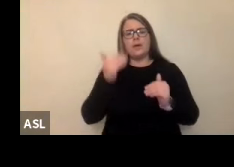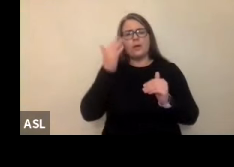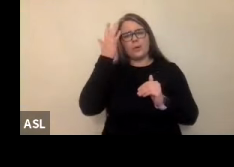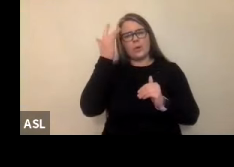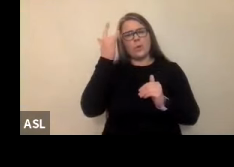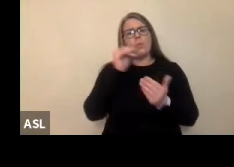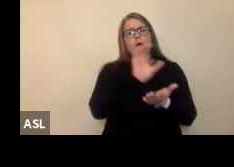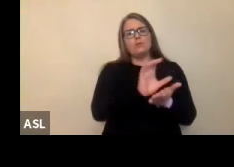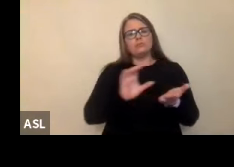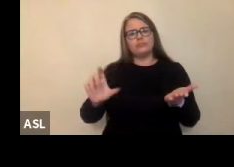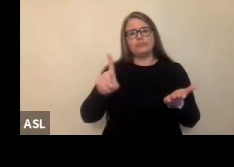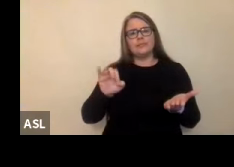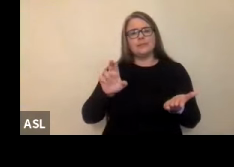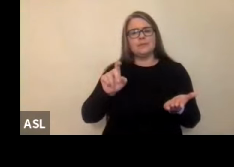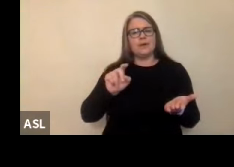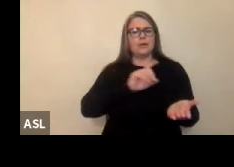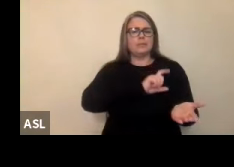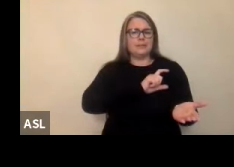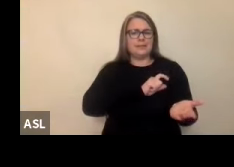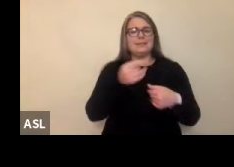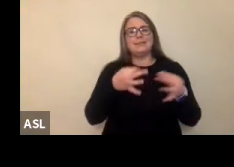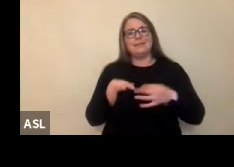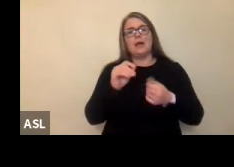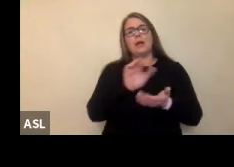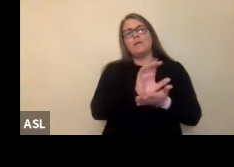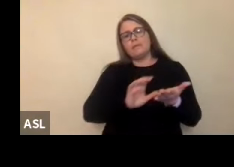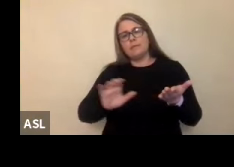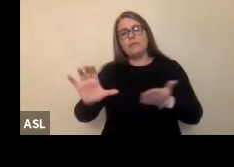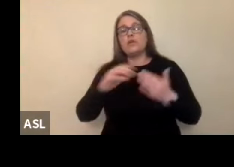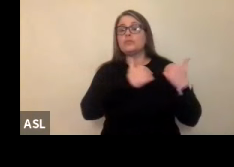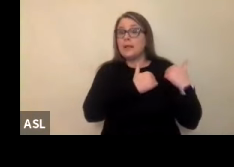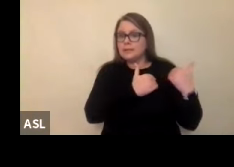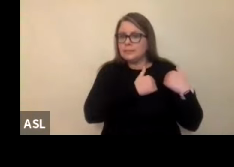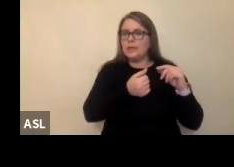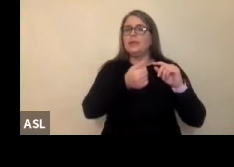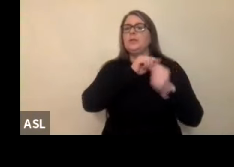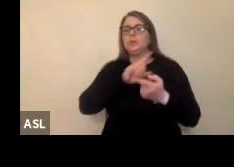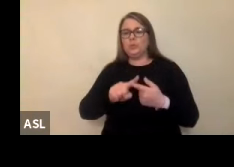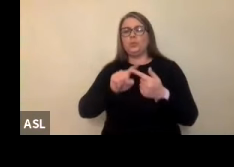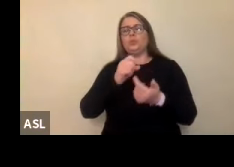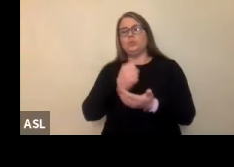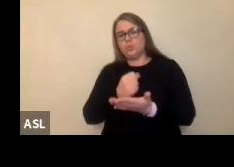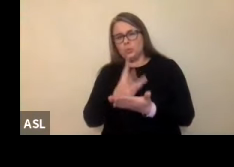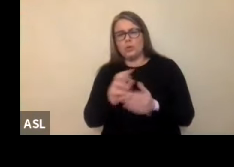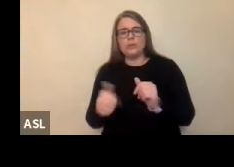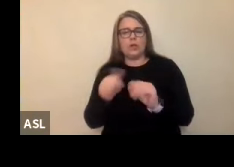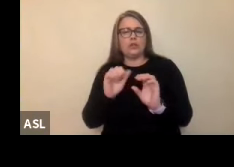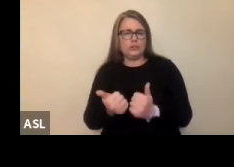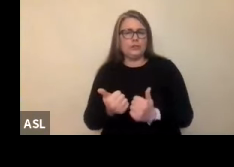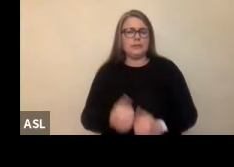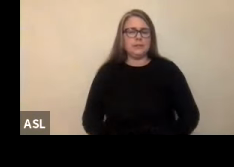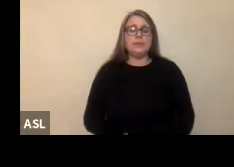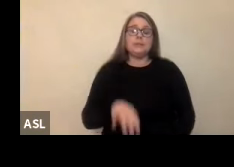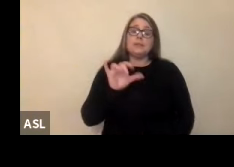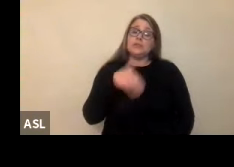social agencies to remove social work from police responsibility? And thank you for this question too. I think this is a really good question and a point of kind